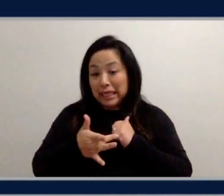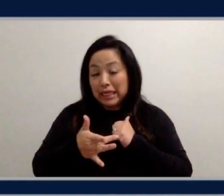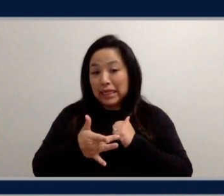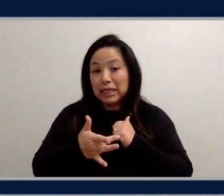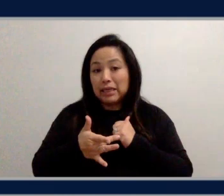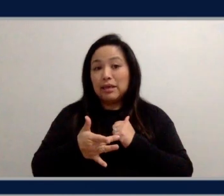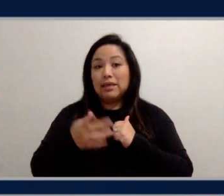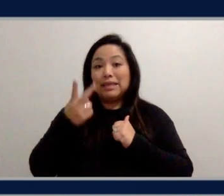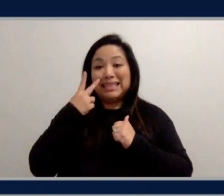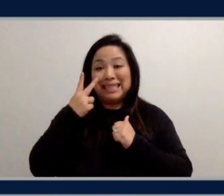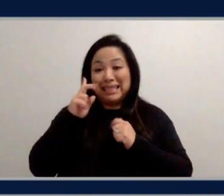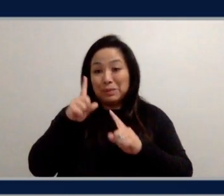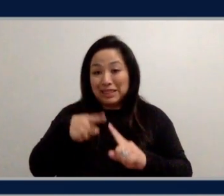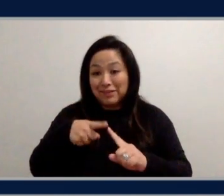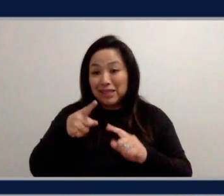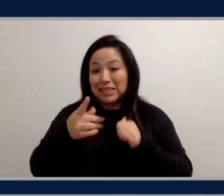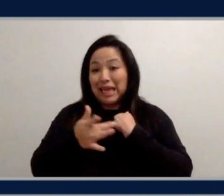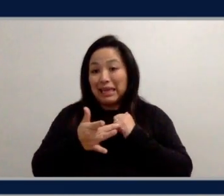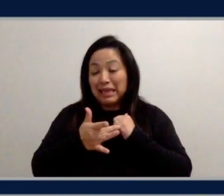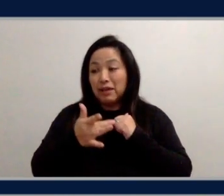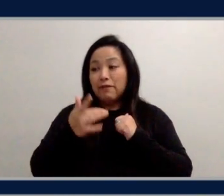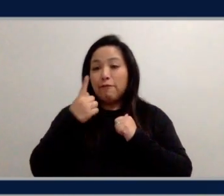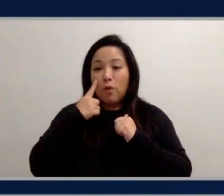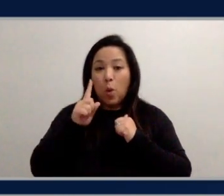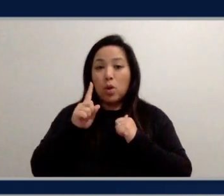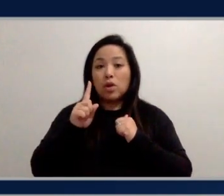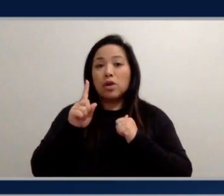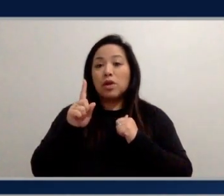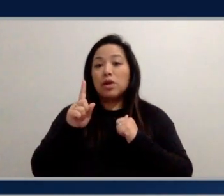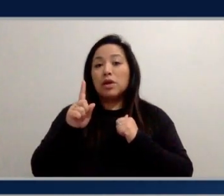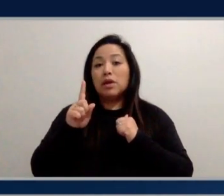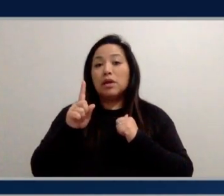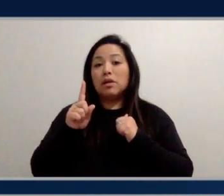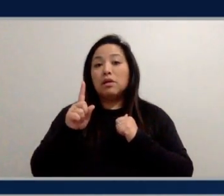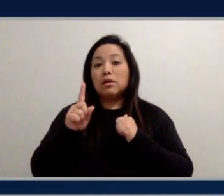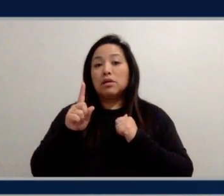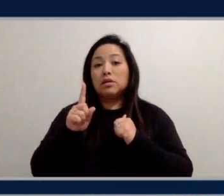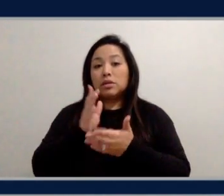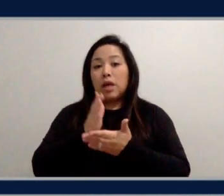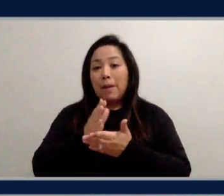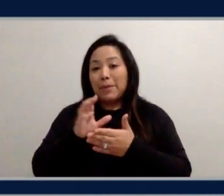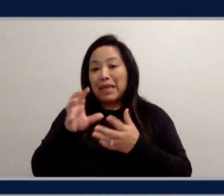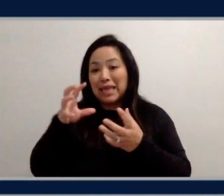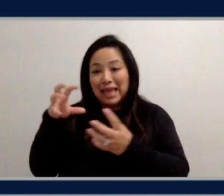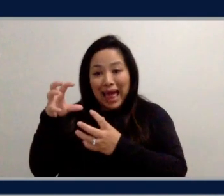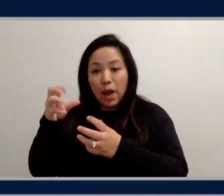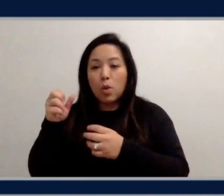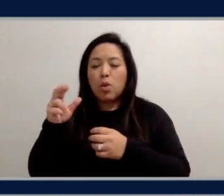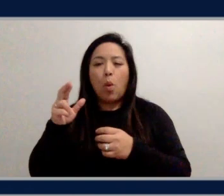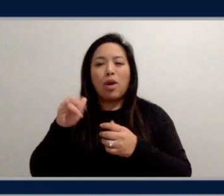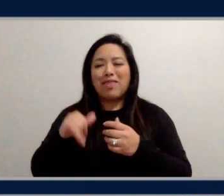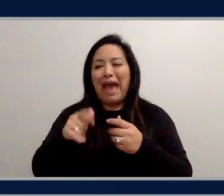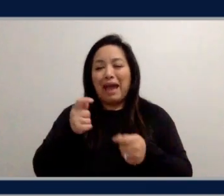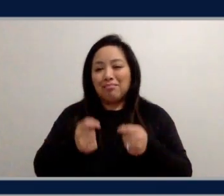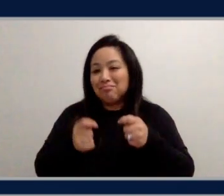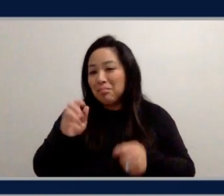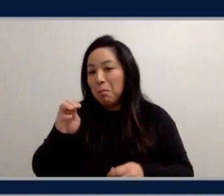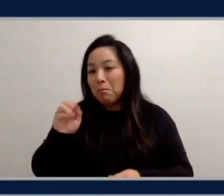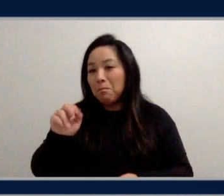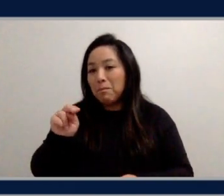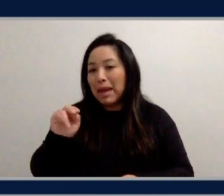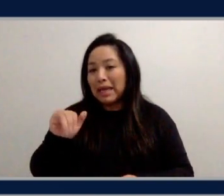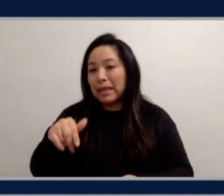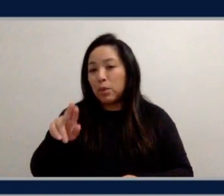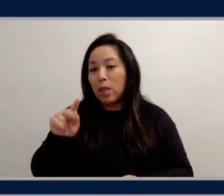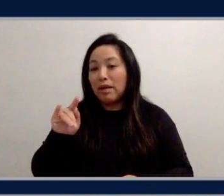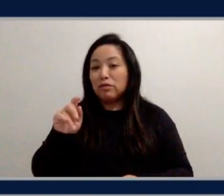specific technique of disabling cloud logs were used or data manipulation. But you can also dive deeper all